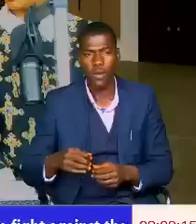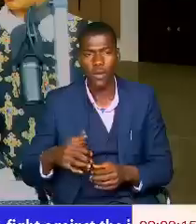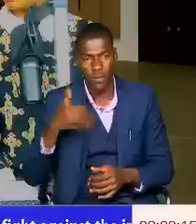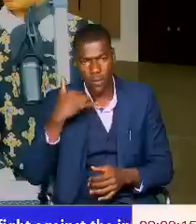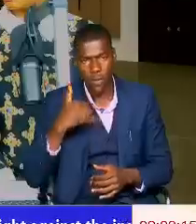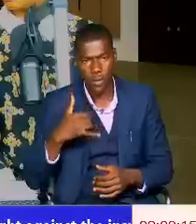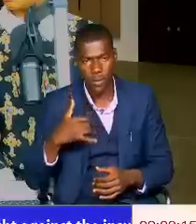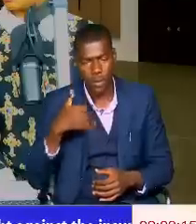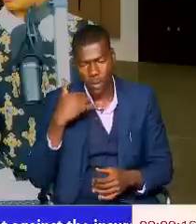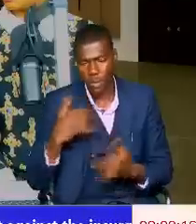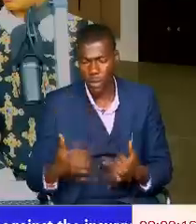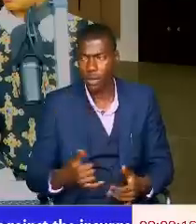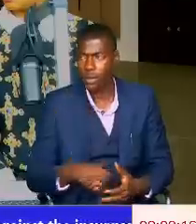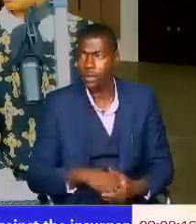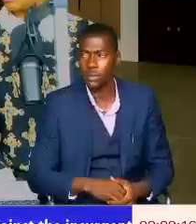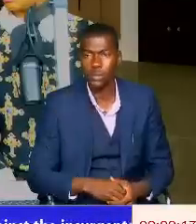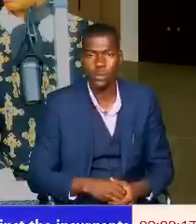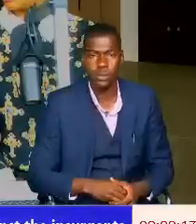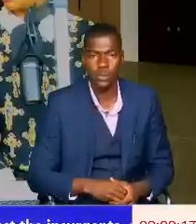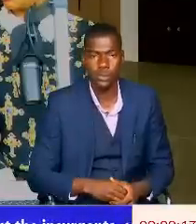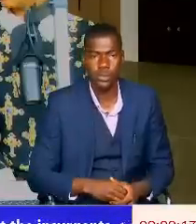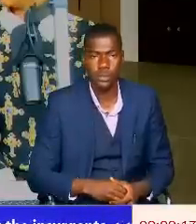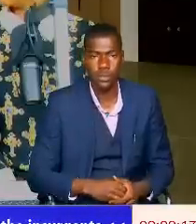We go use another phone call you now.